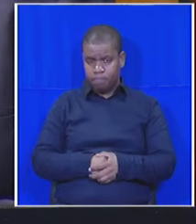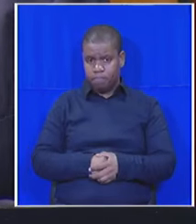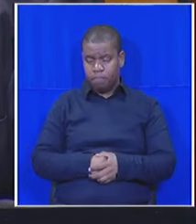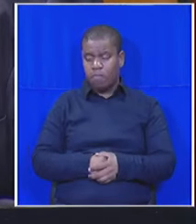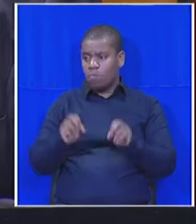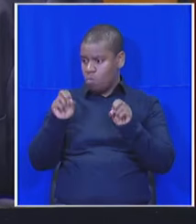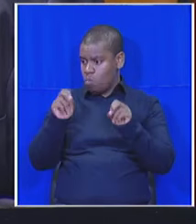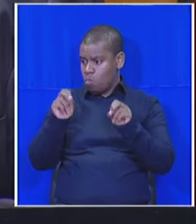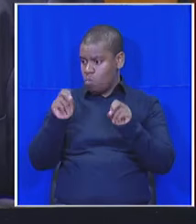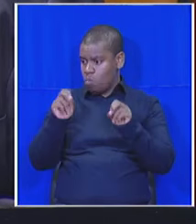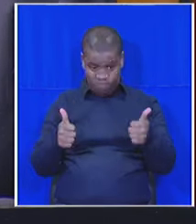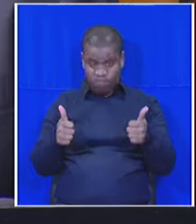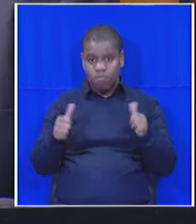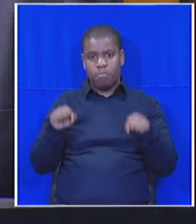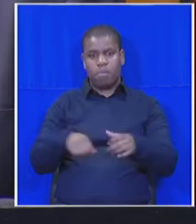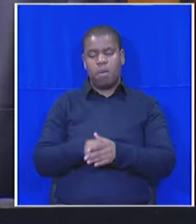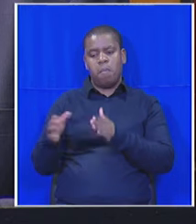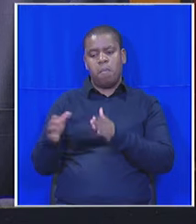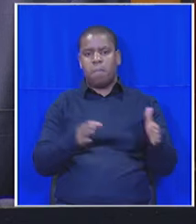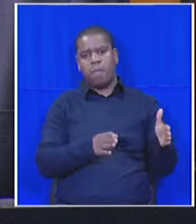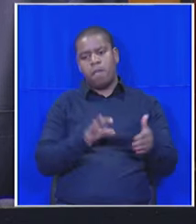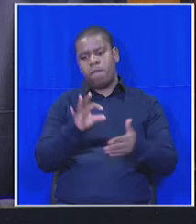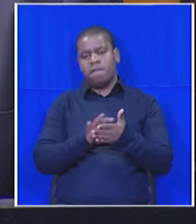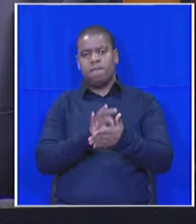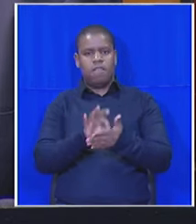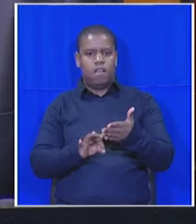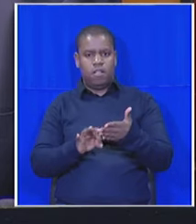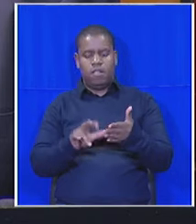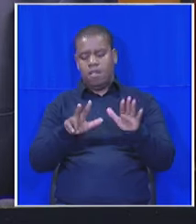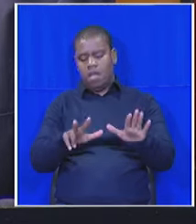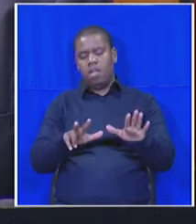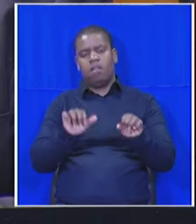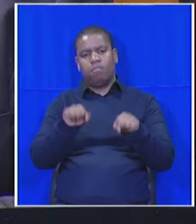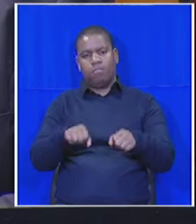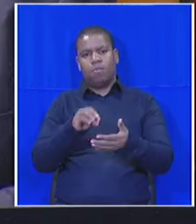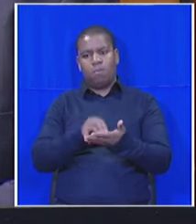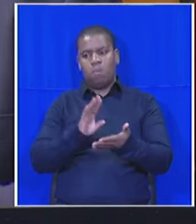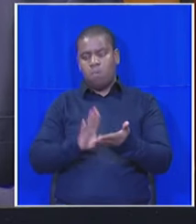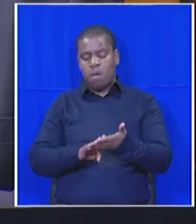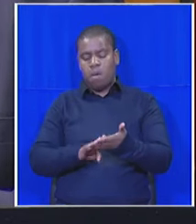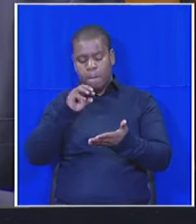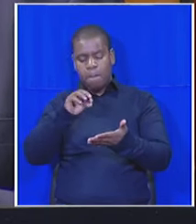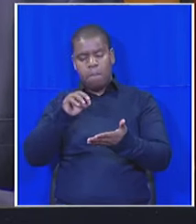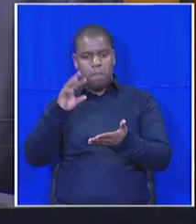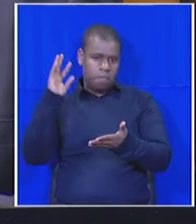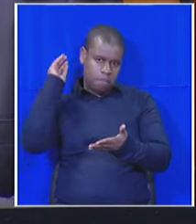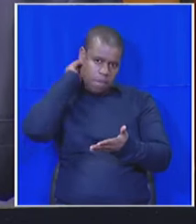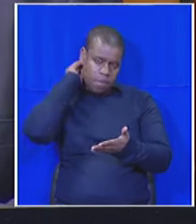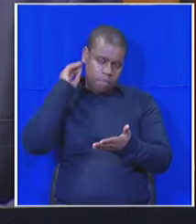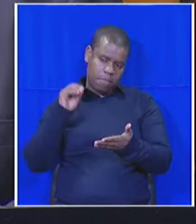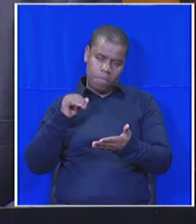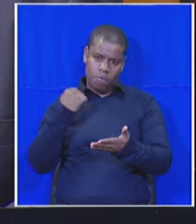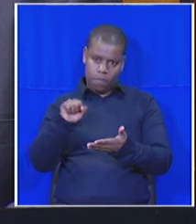Okay. Budget vote 8 is agreed to, noting the objections as